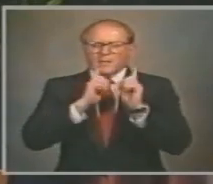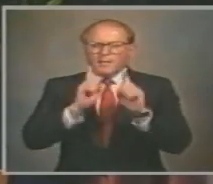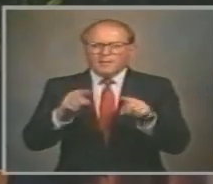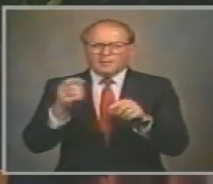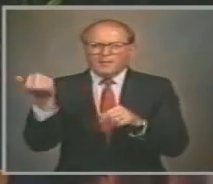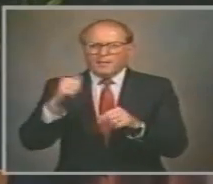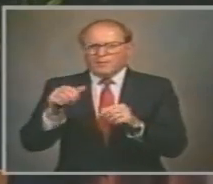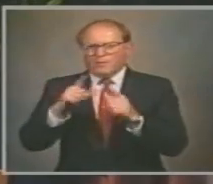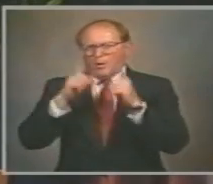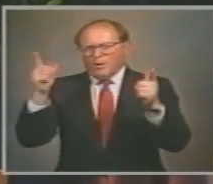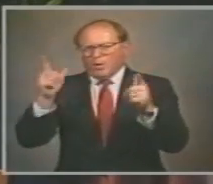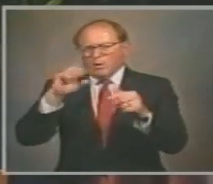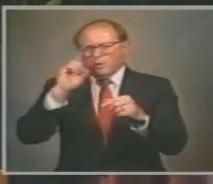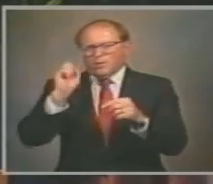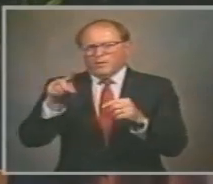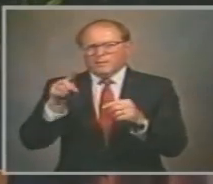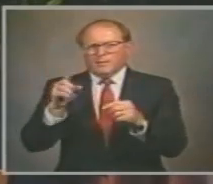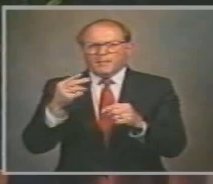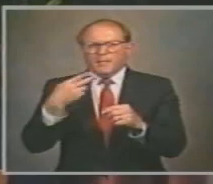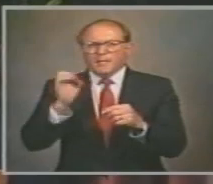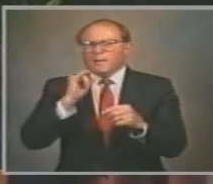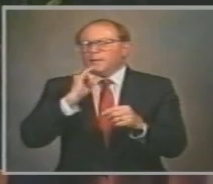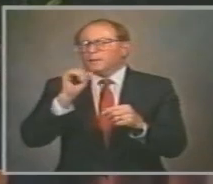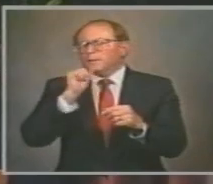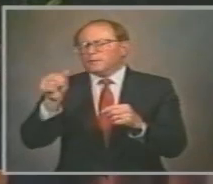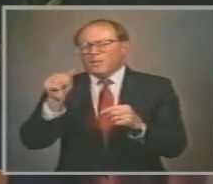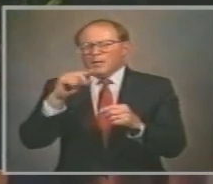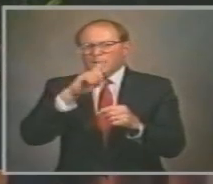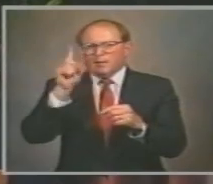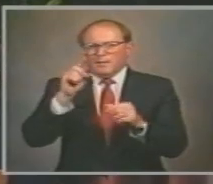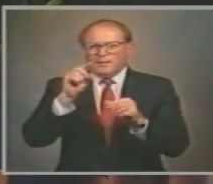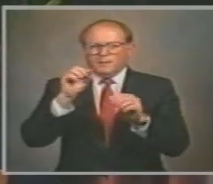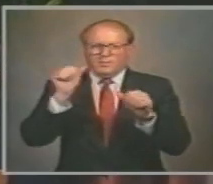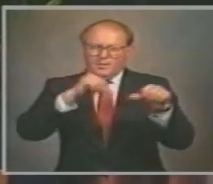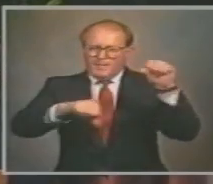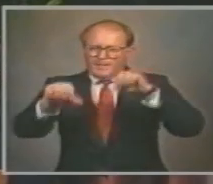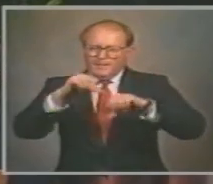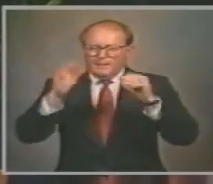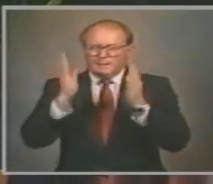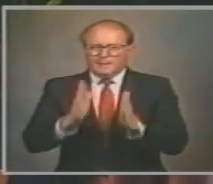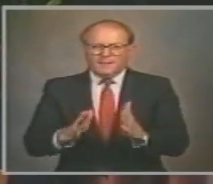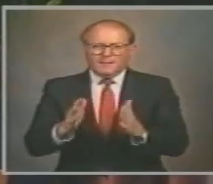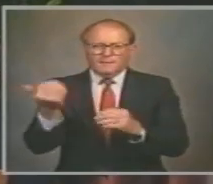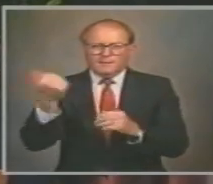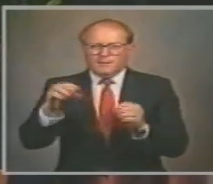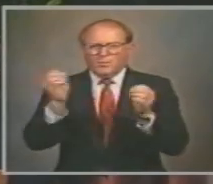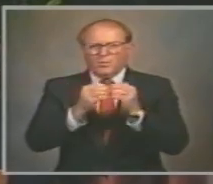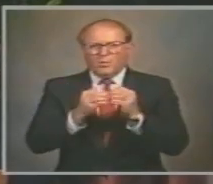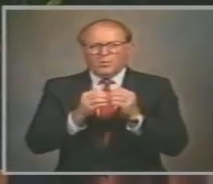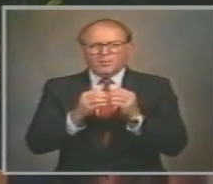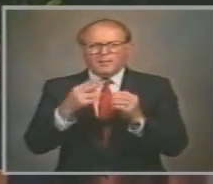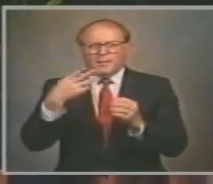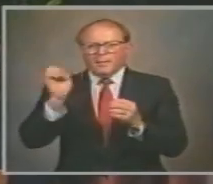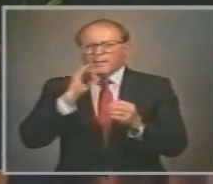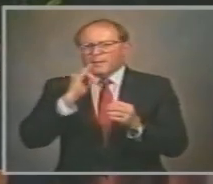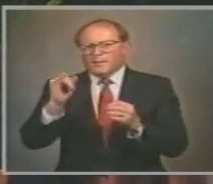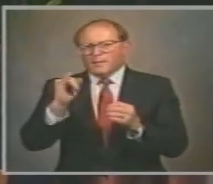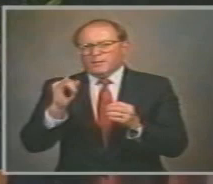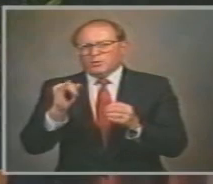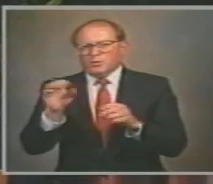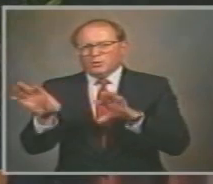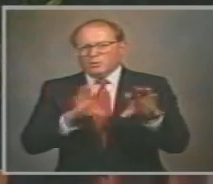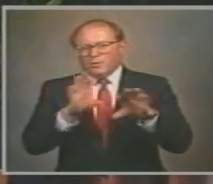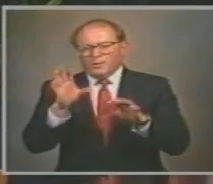questions, he's ceasing to behave as a scientist. He is at the very least doing something